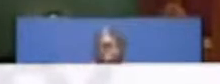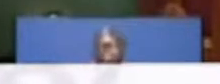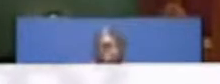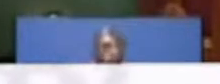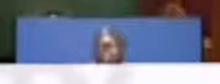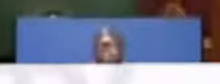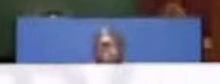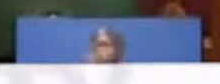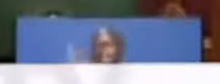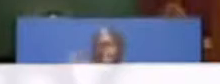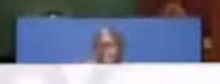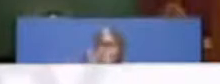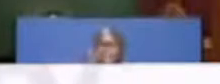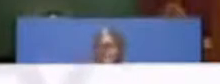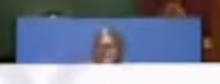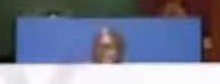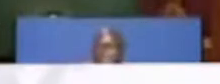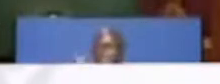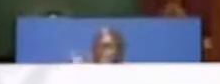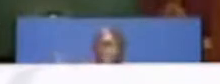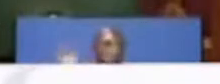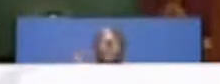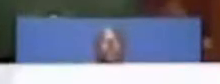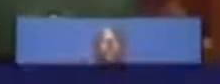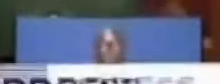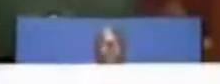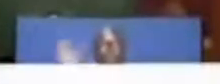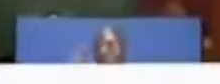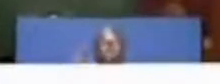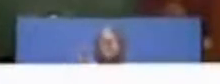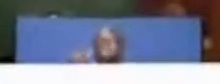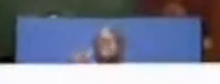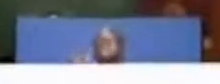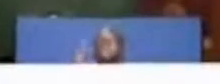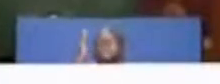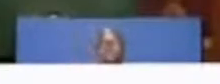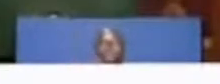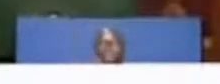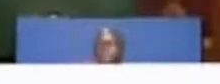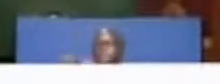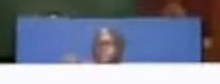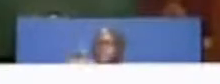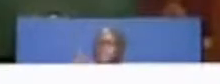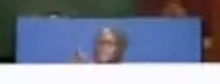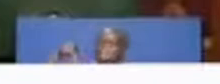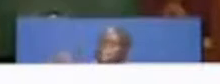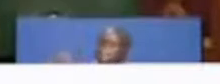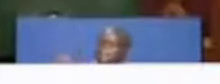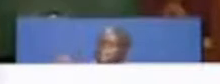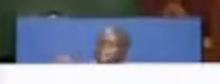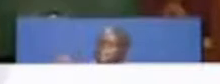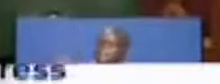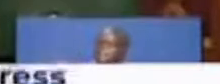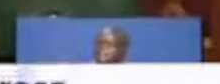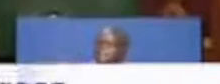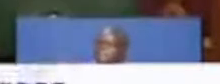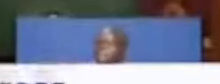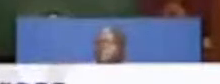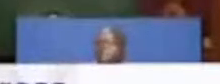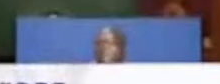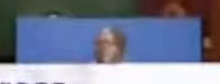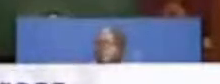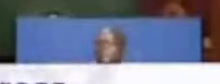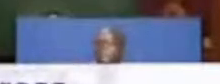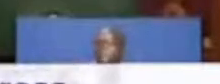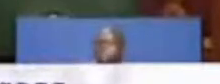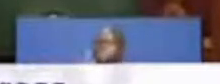Other sectors that contributed significantly to the real GDP in the reference quarter include